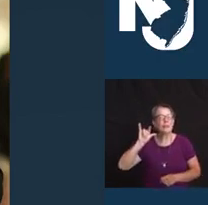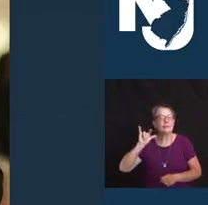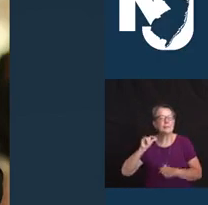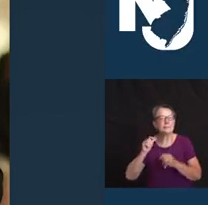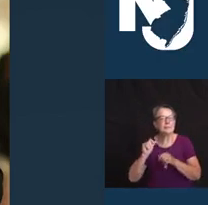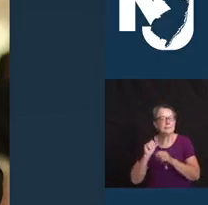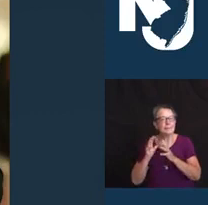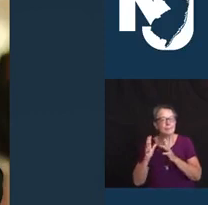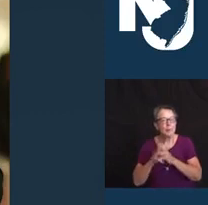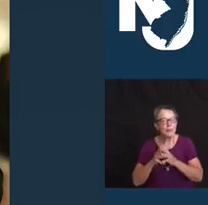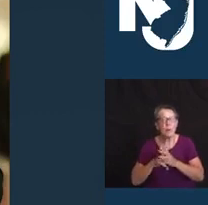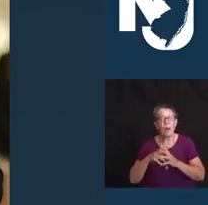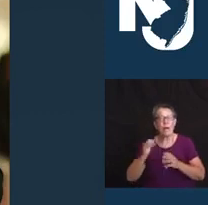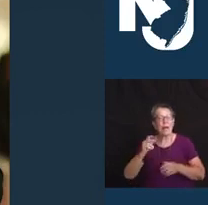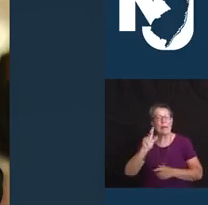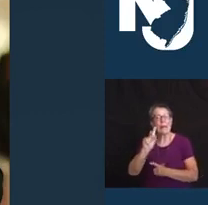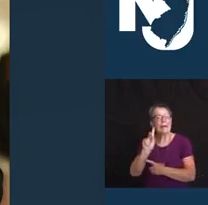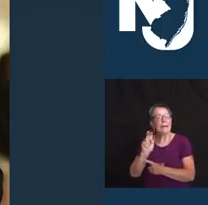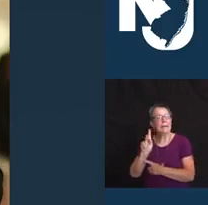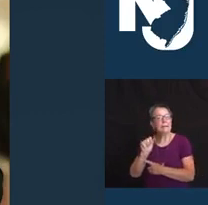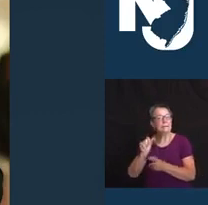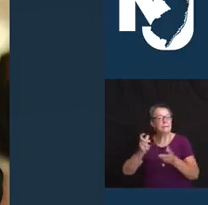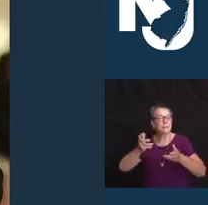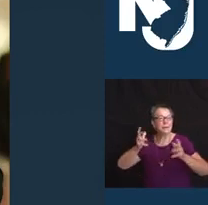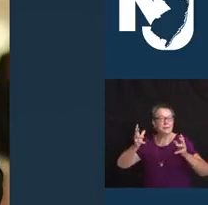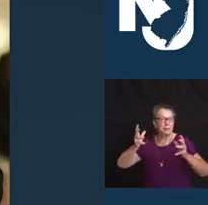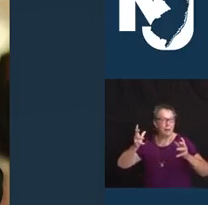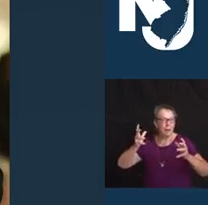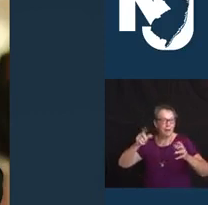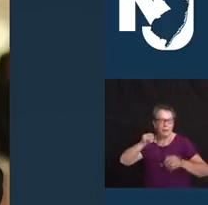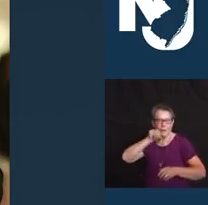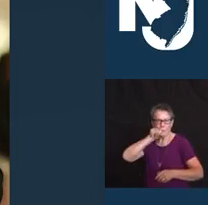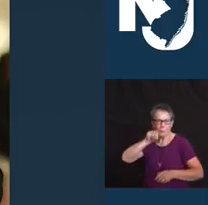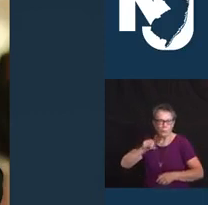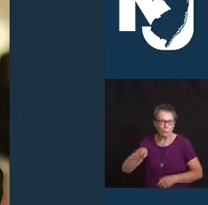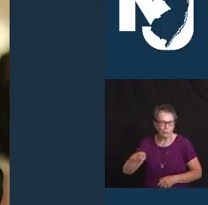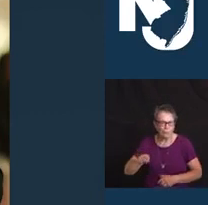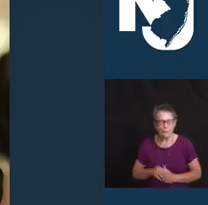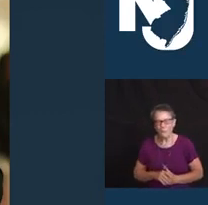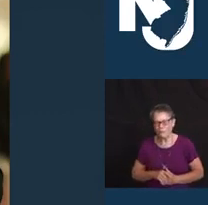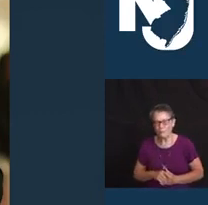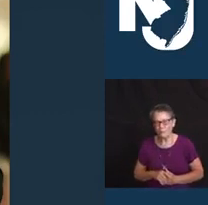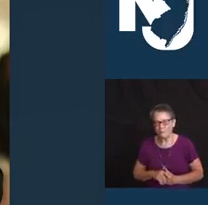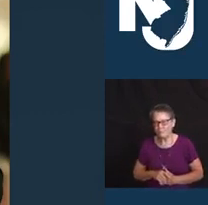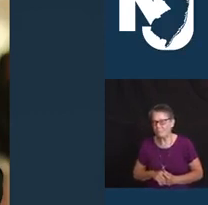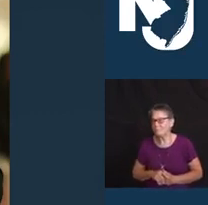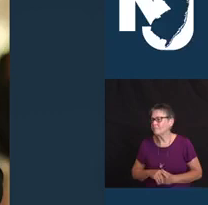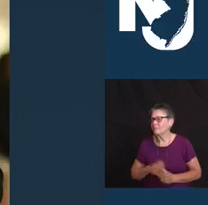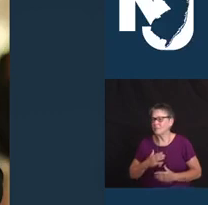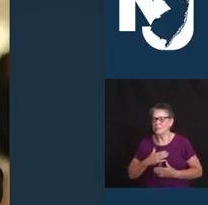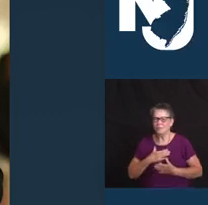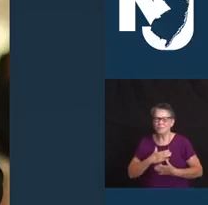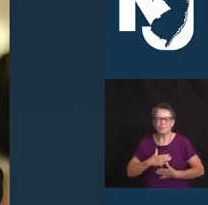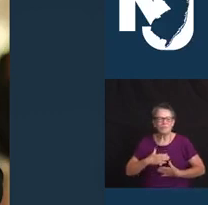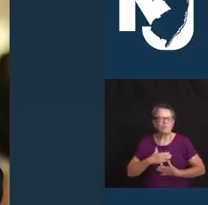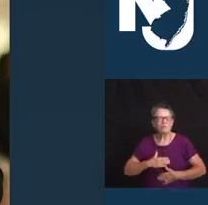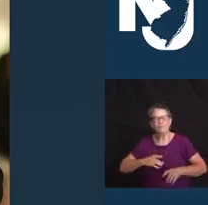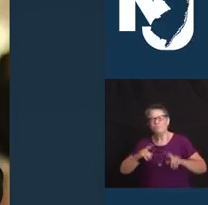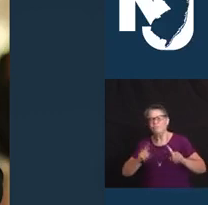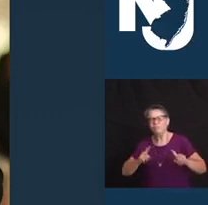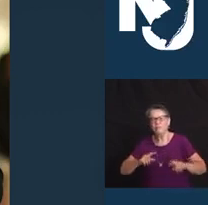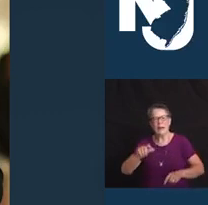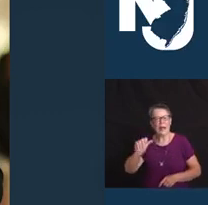a regular card player and frequent visitor to Atlantic City. He left behind his children, Brian and Lisa Beth, along with